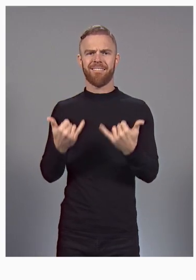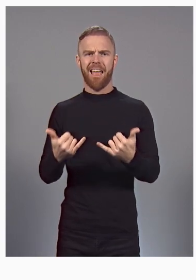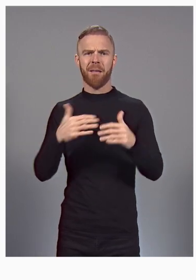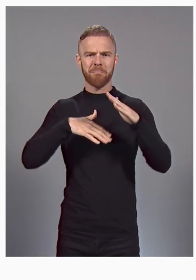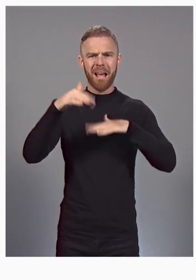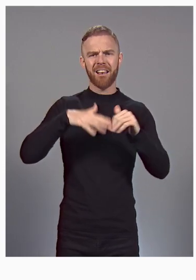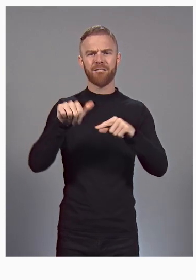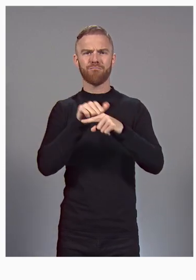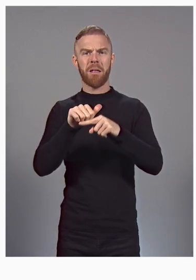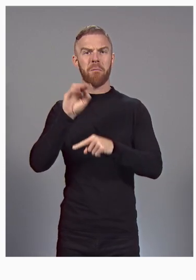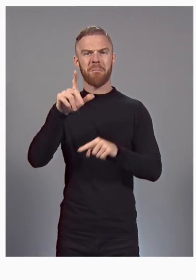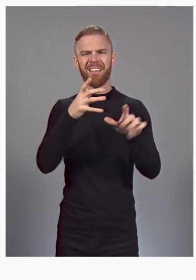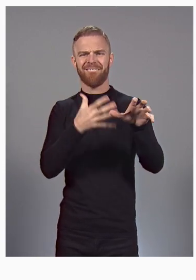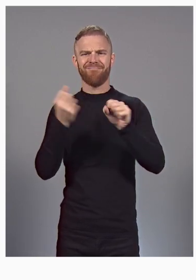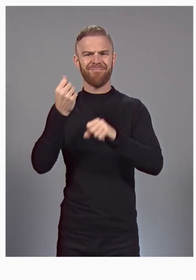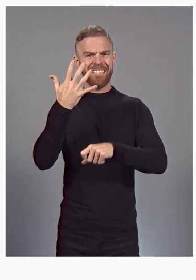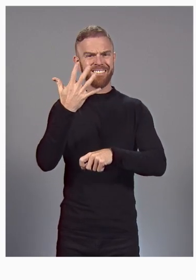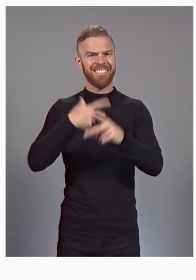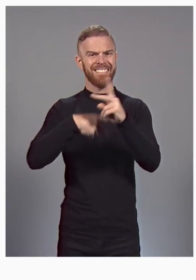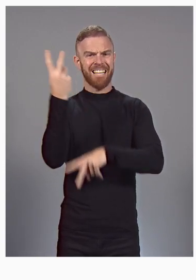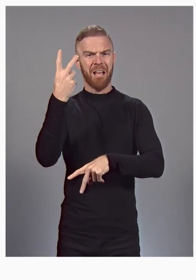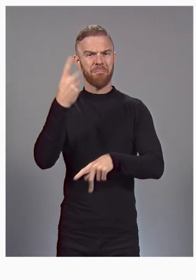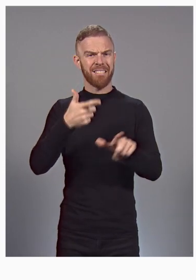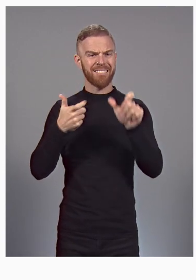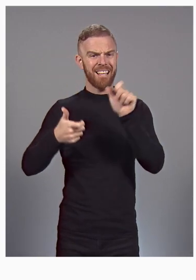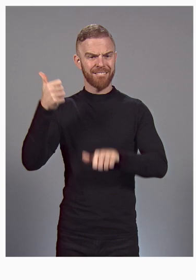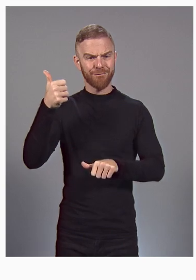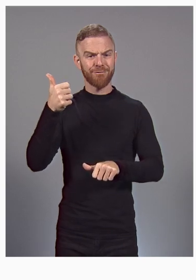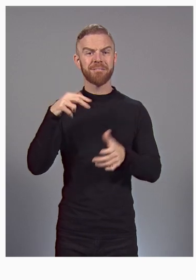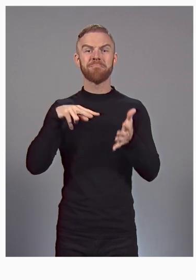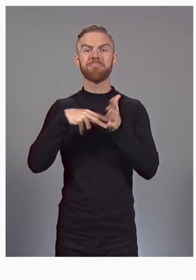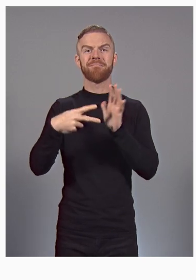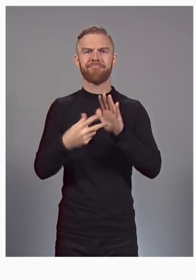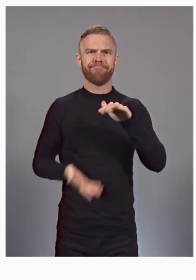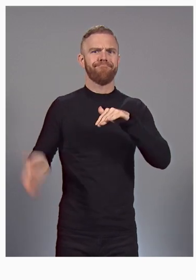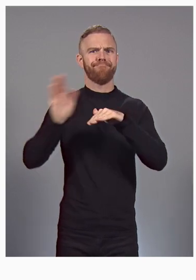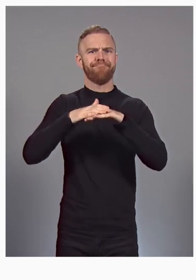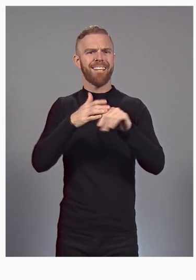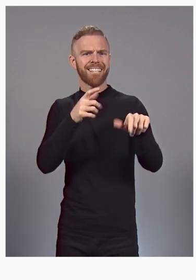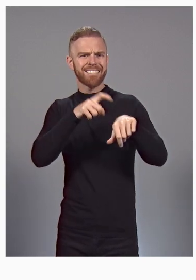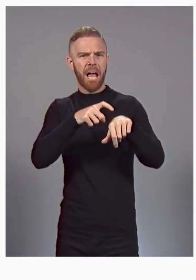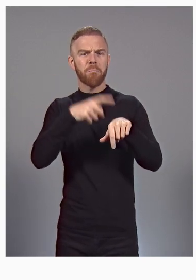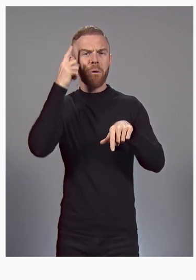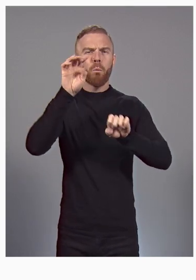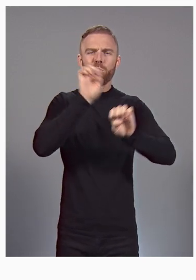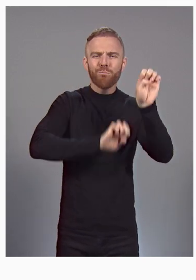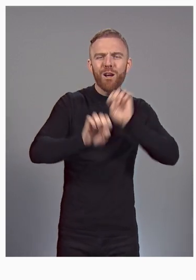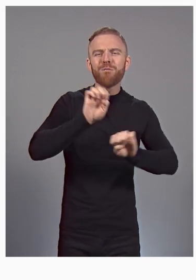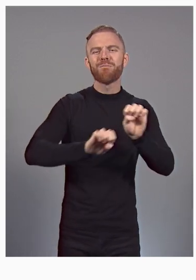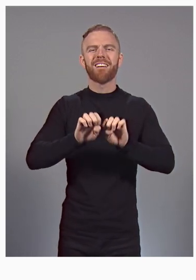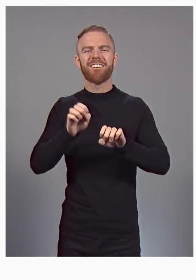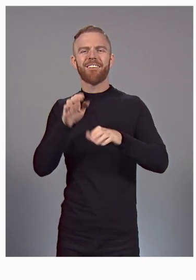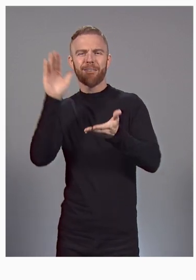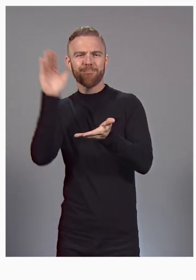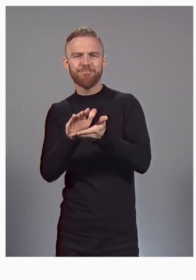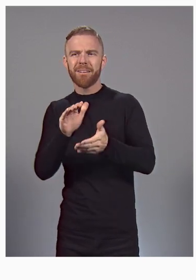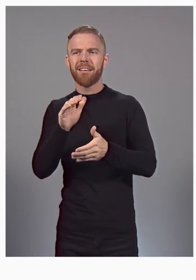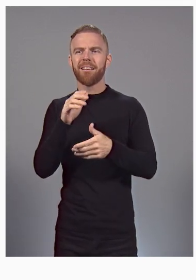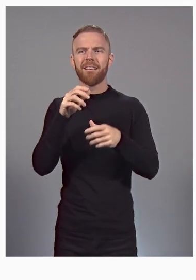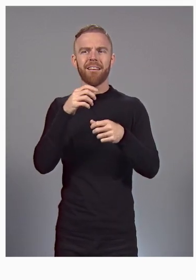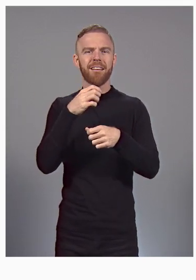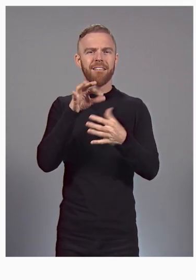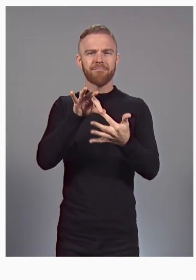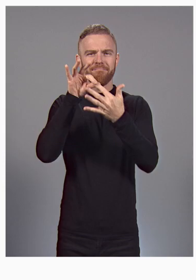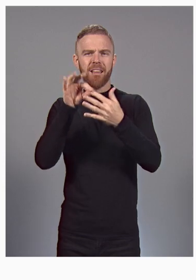5 times faster, meaning increased time for experimentation, reduced custom coding, and the ability to move more ML